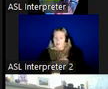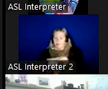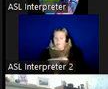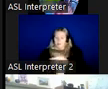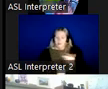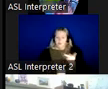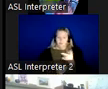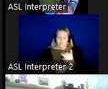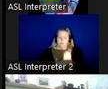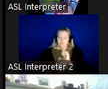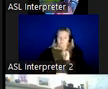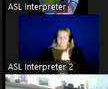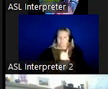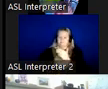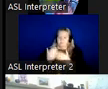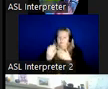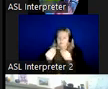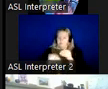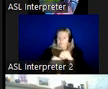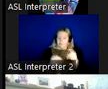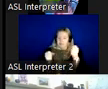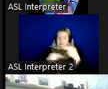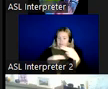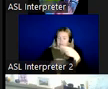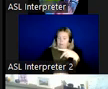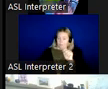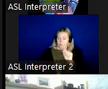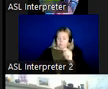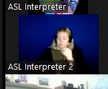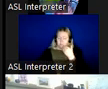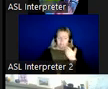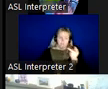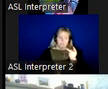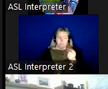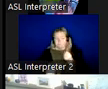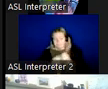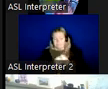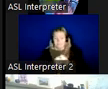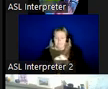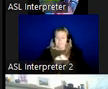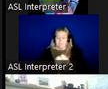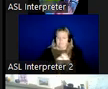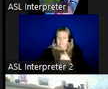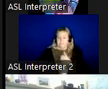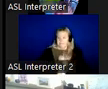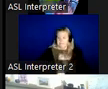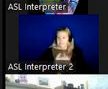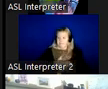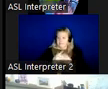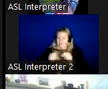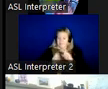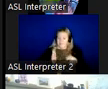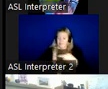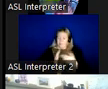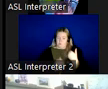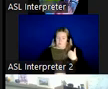create some information within these slides, and just thank them for their endless moral support since I started in this role in